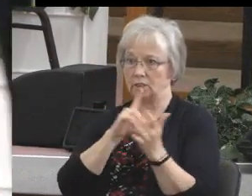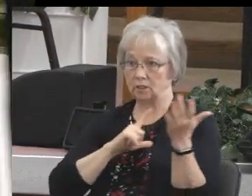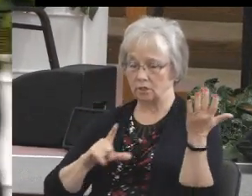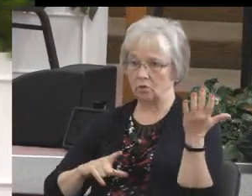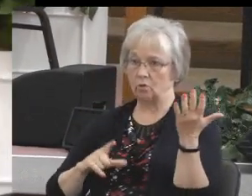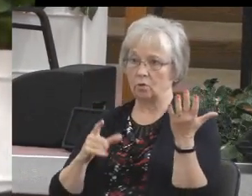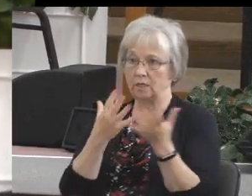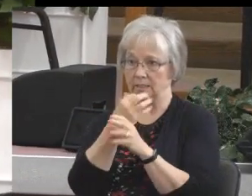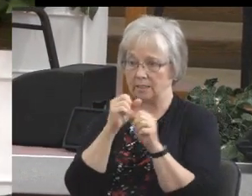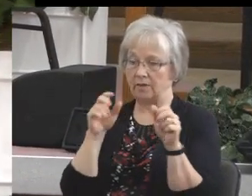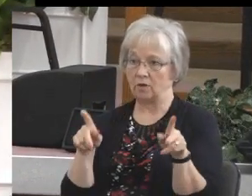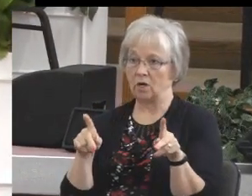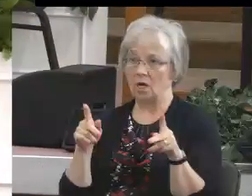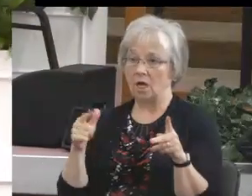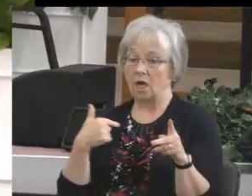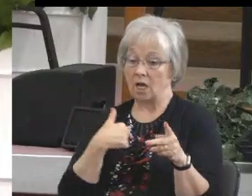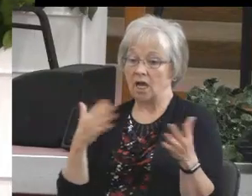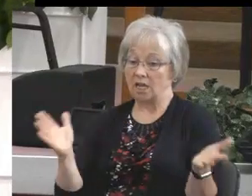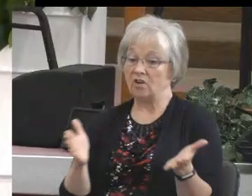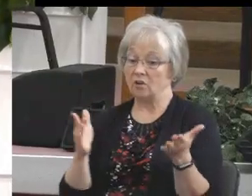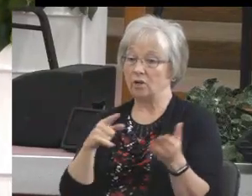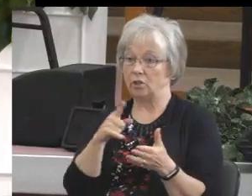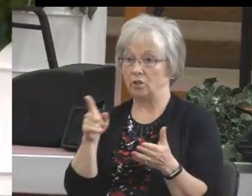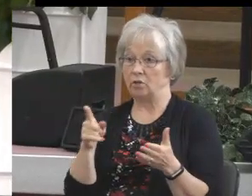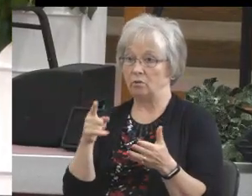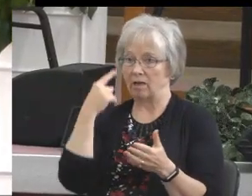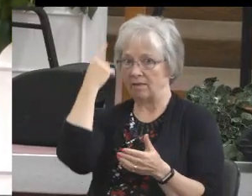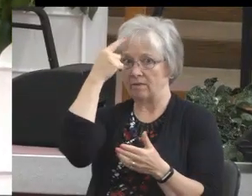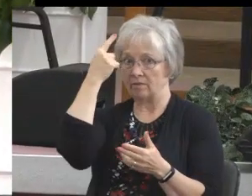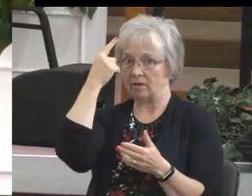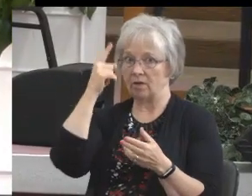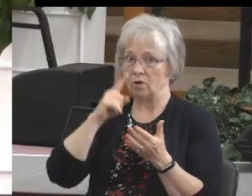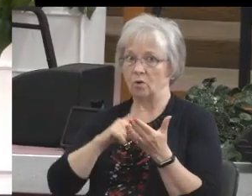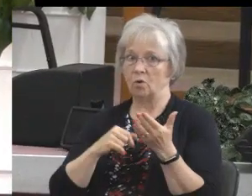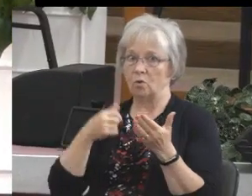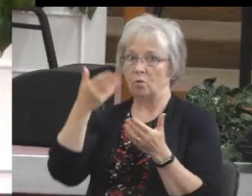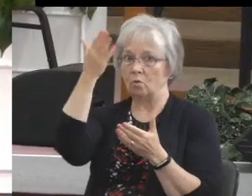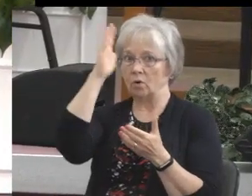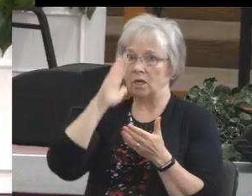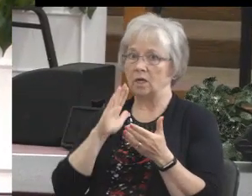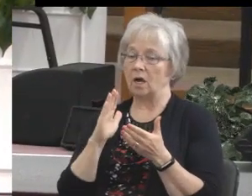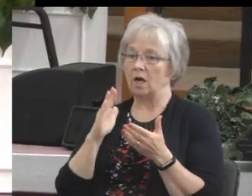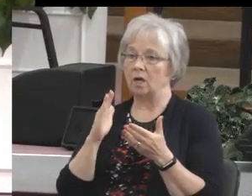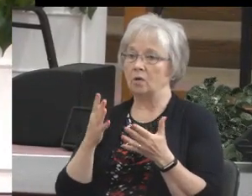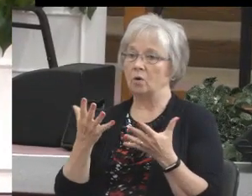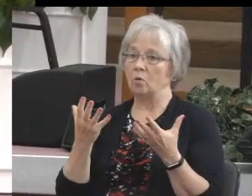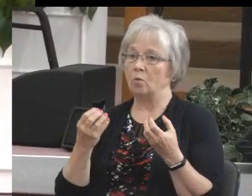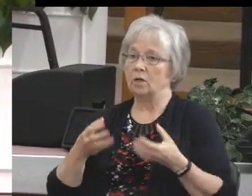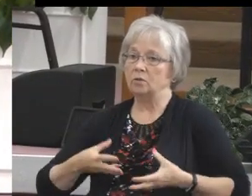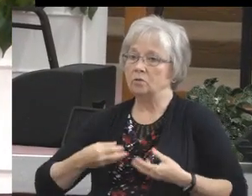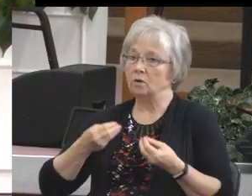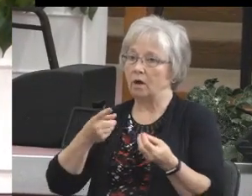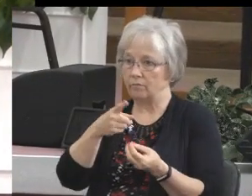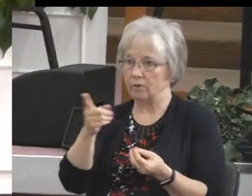consider what it is that God wants to offer you and the identity that comes with it.